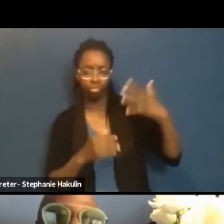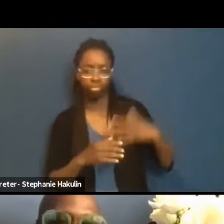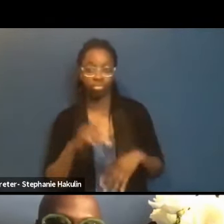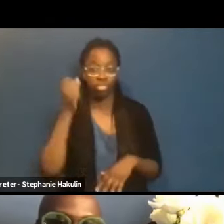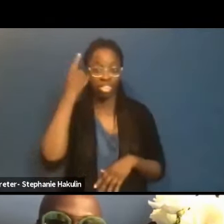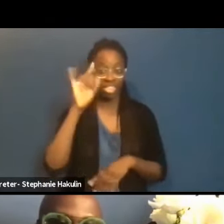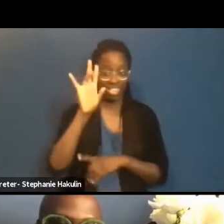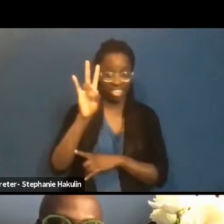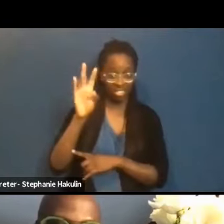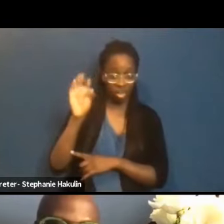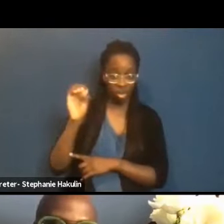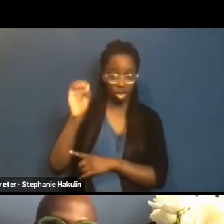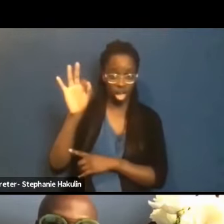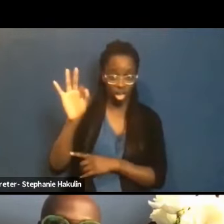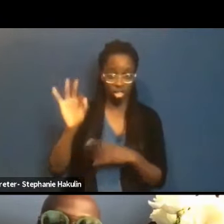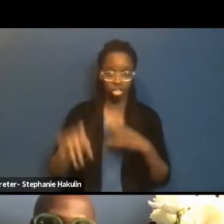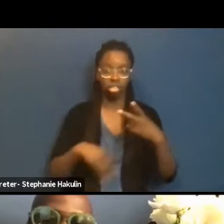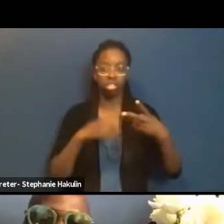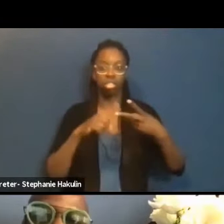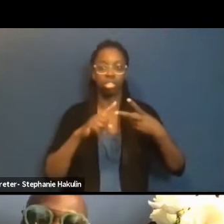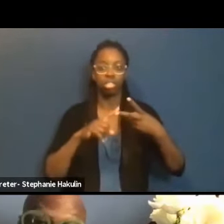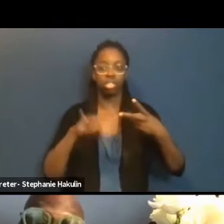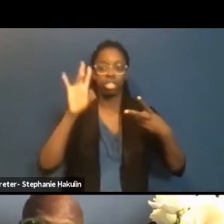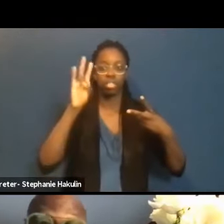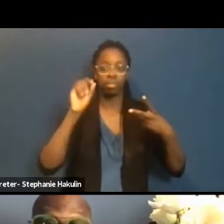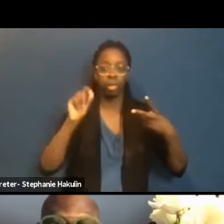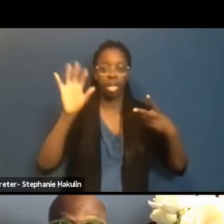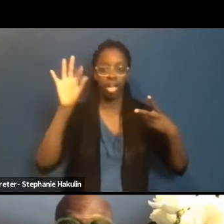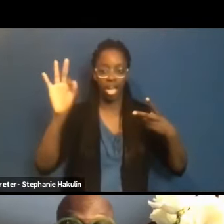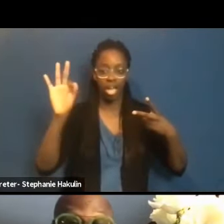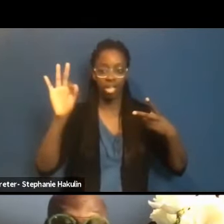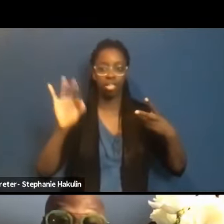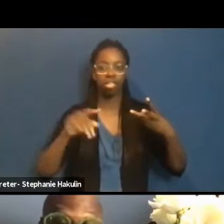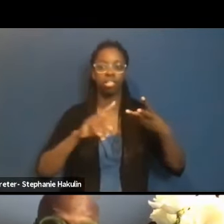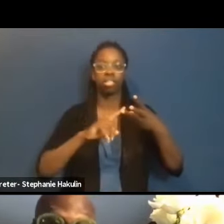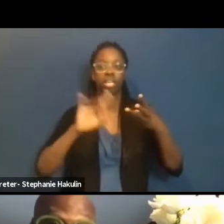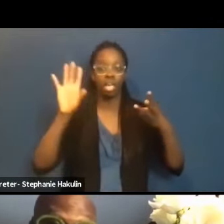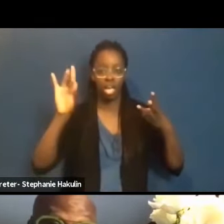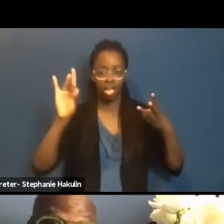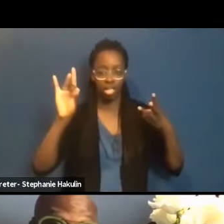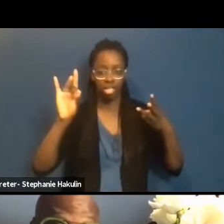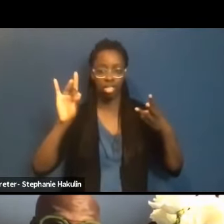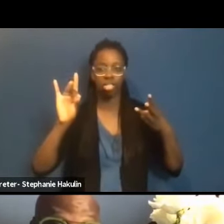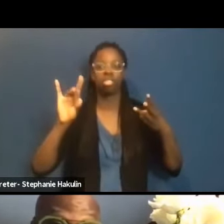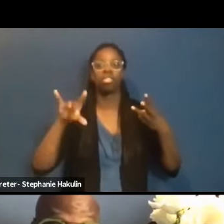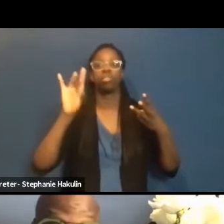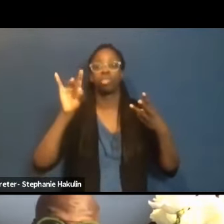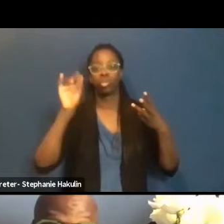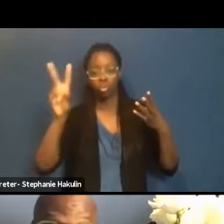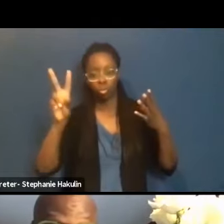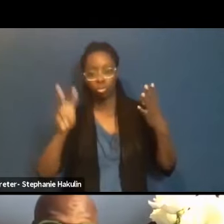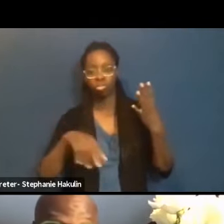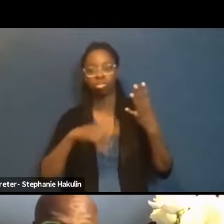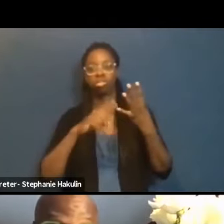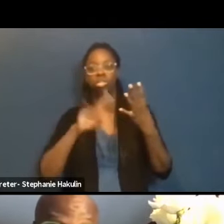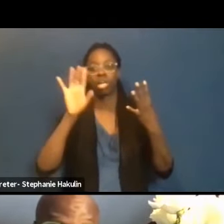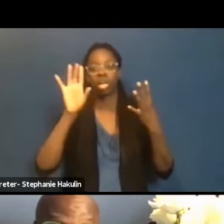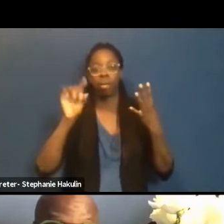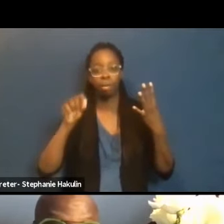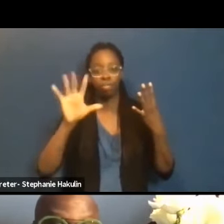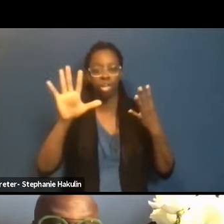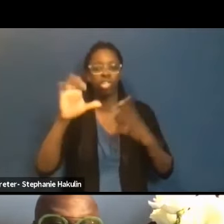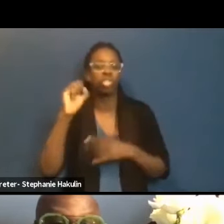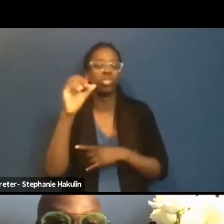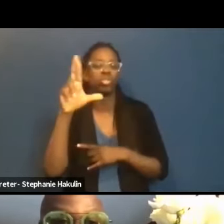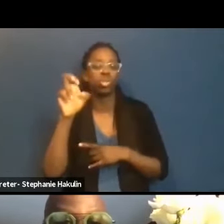a 7.9, an 8, an 8.2, and an 8.5, but forget about the scores. Everybody make noise